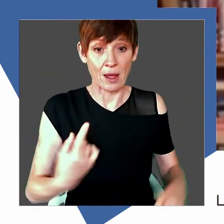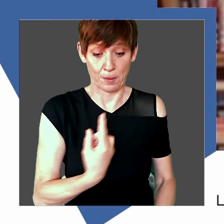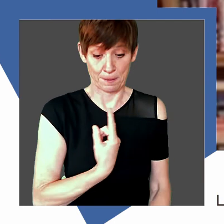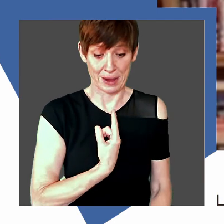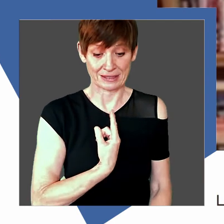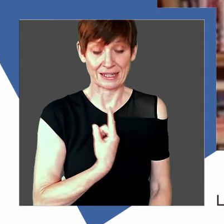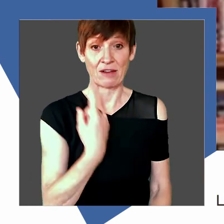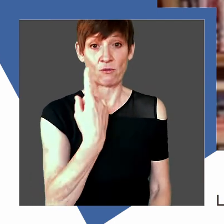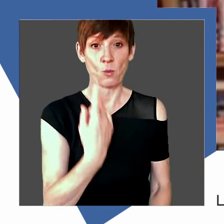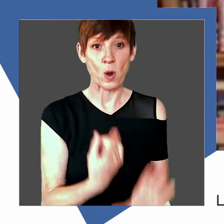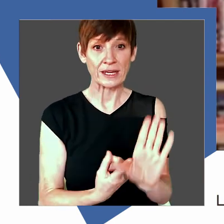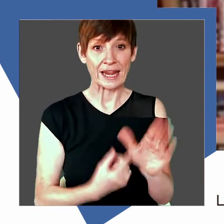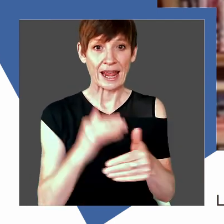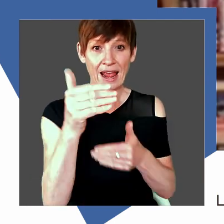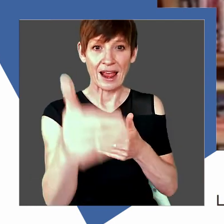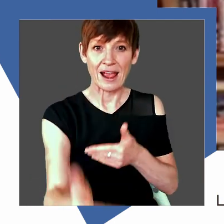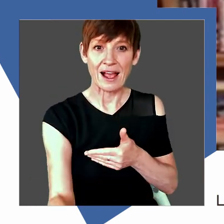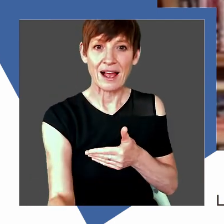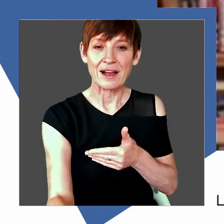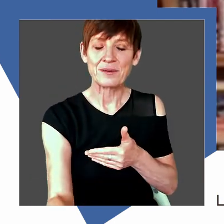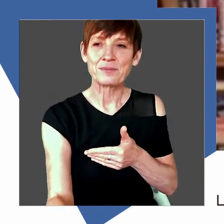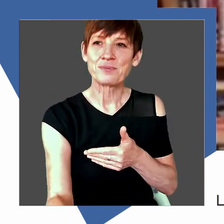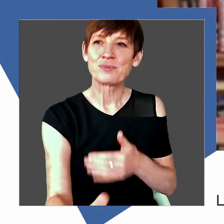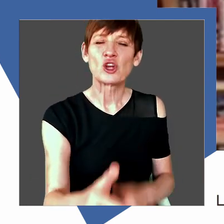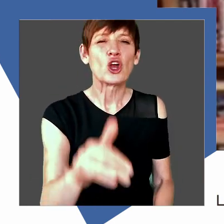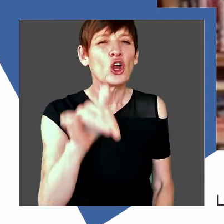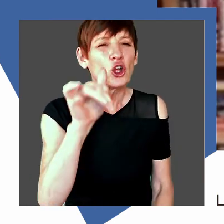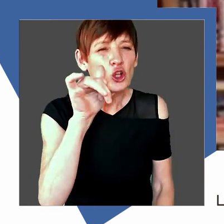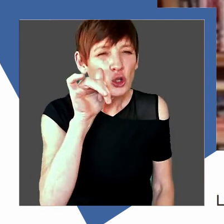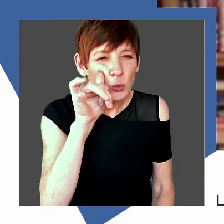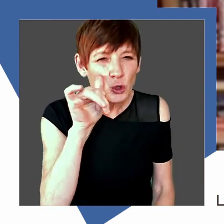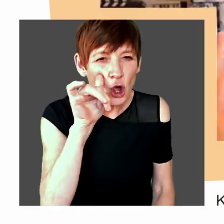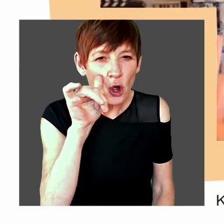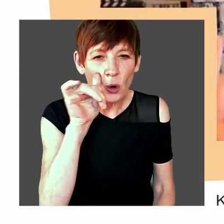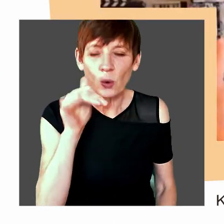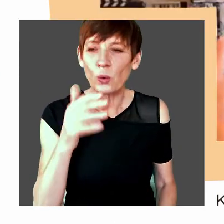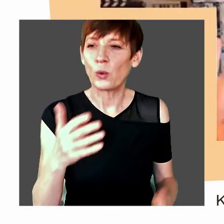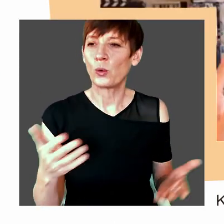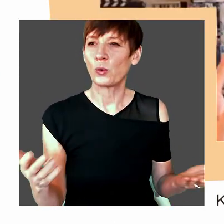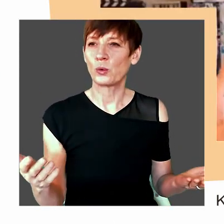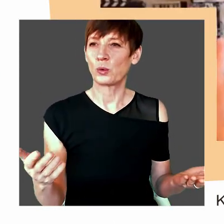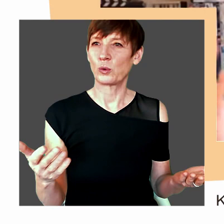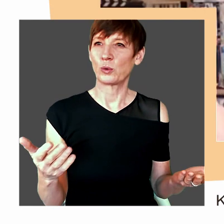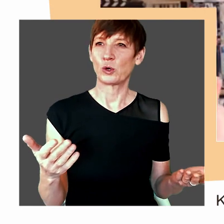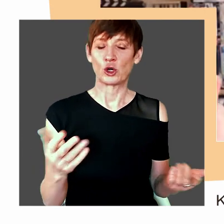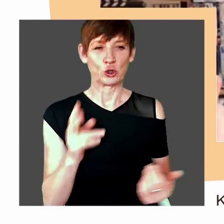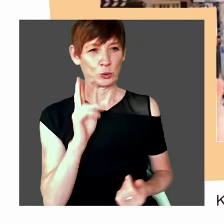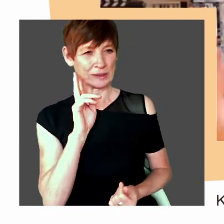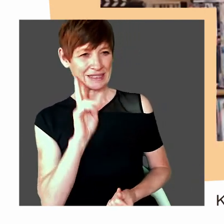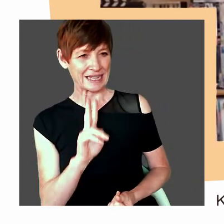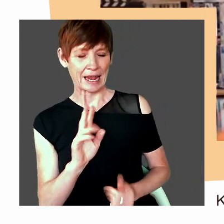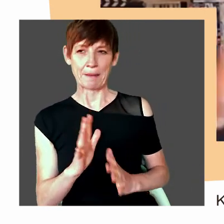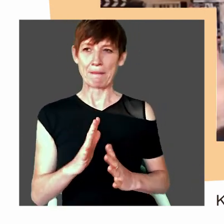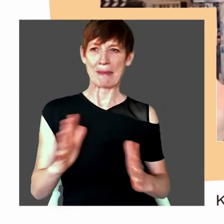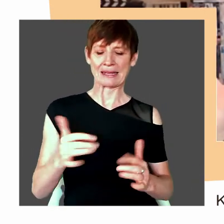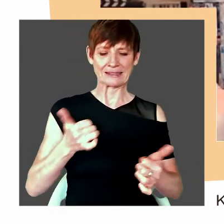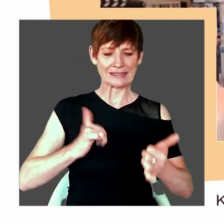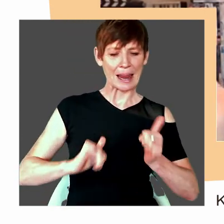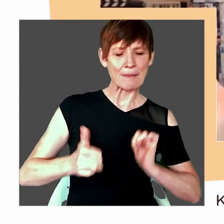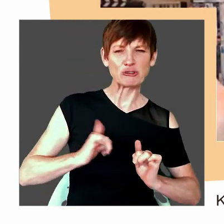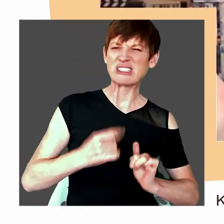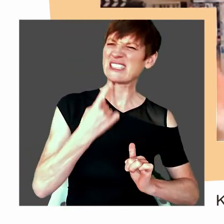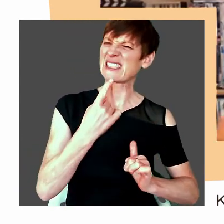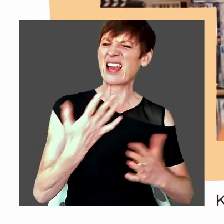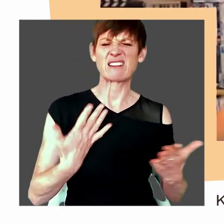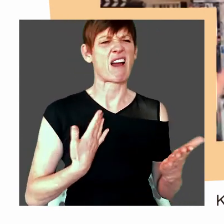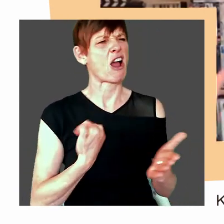And you know how it's always the like really like crazy delusional people, and you see them on interviews, like big celebrities, and they're like, I always knew that I